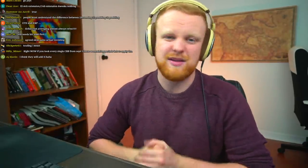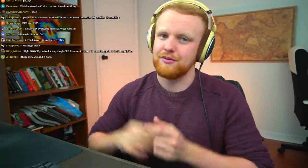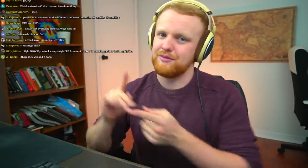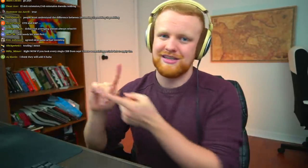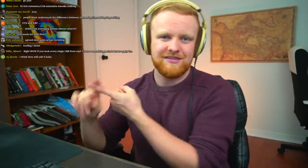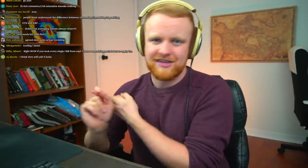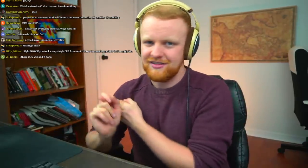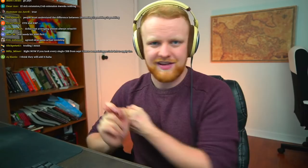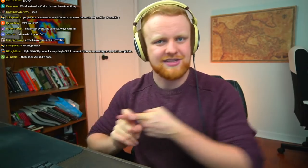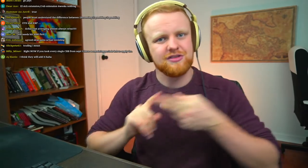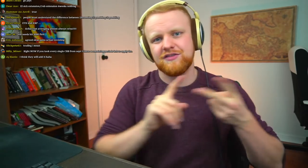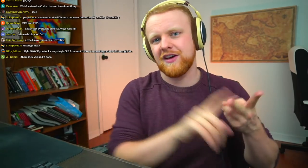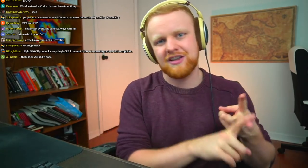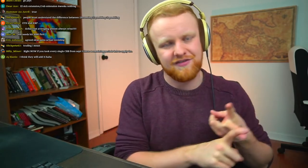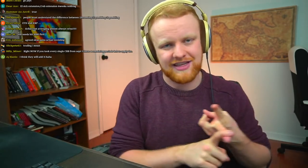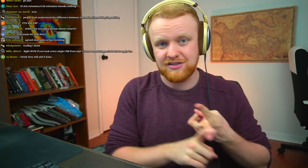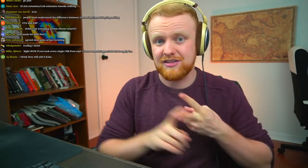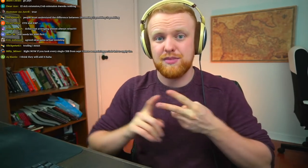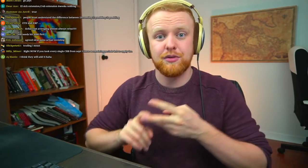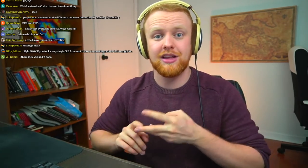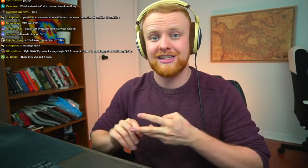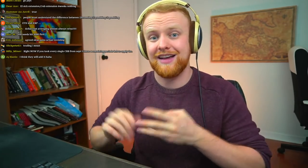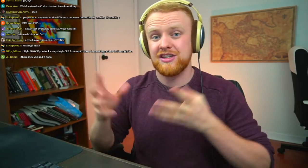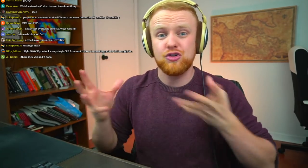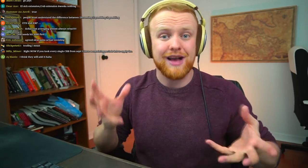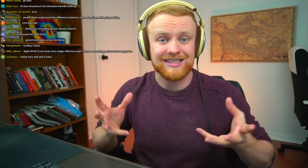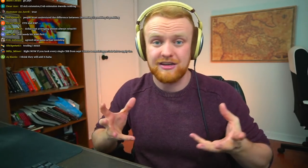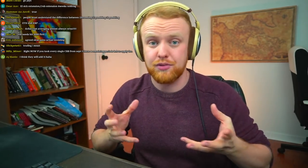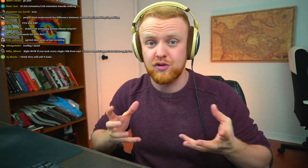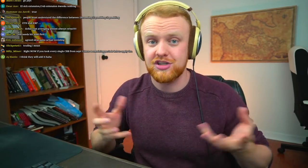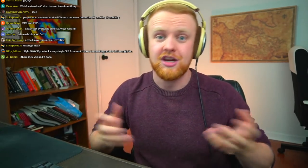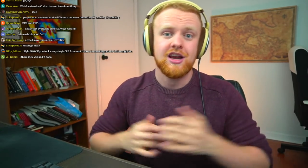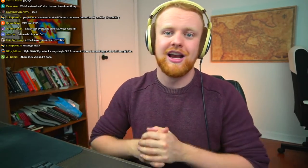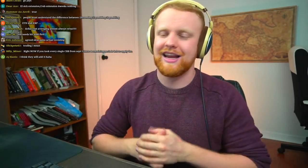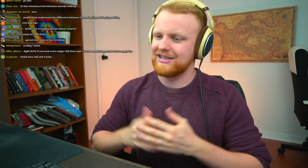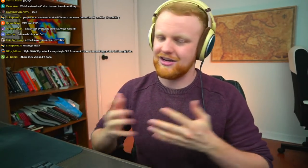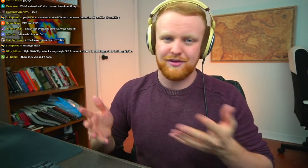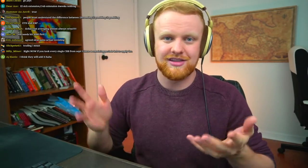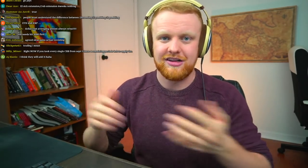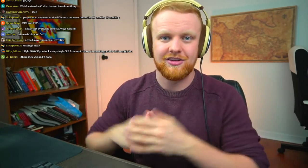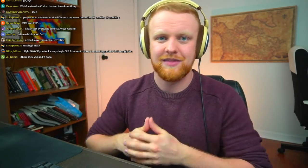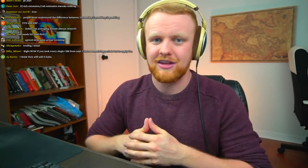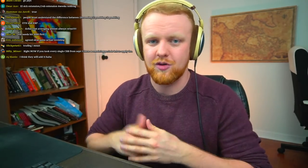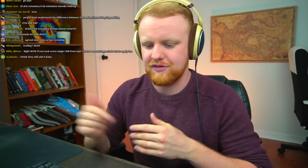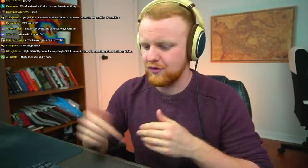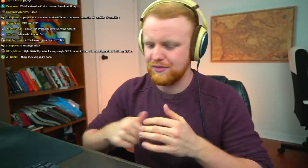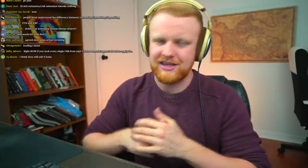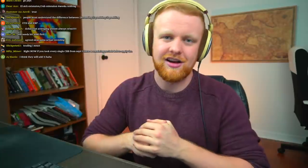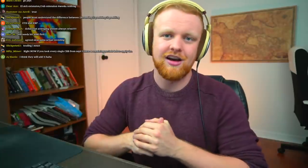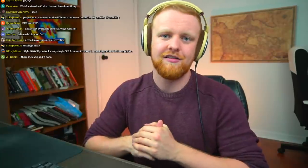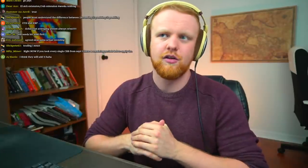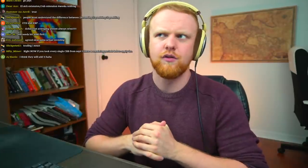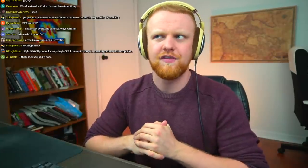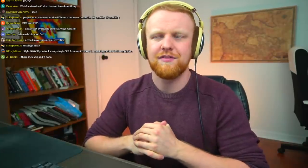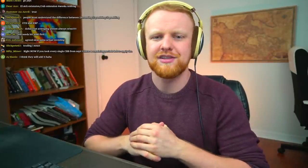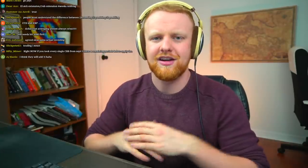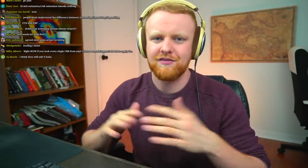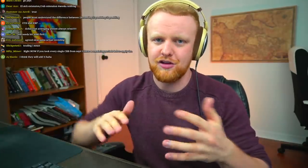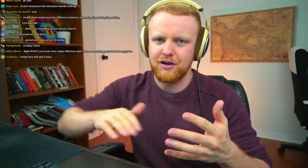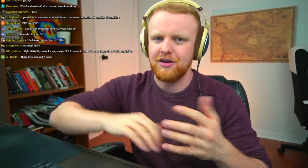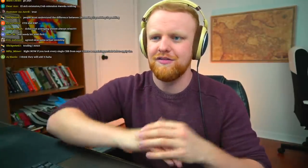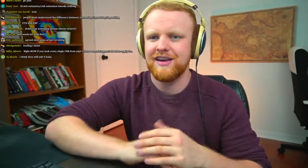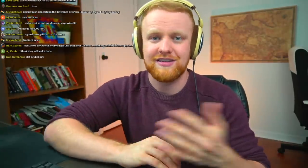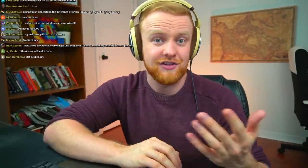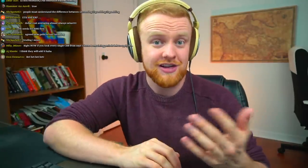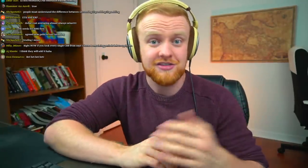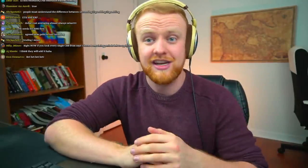Lots of people will be dividend investors, fund investors. Some people like to have a two basket approach. Again, I talk about this all in the course, 40% off or 45% off